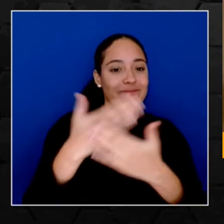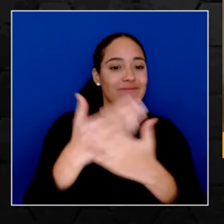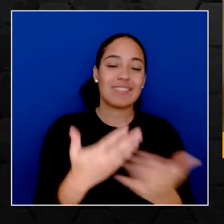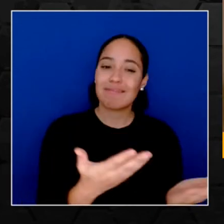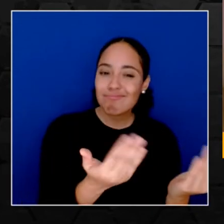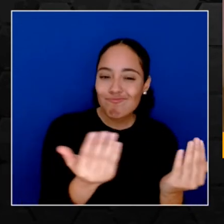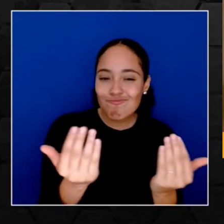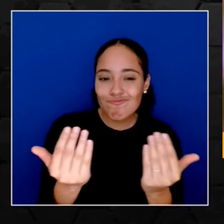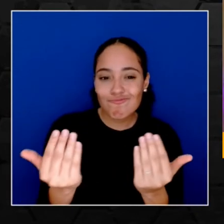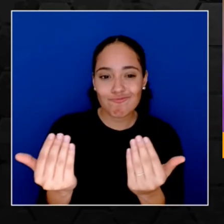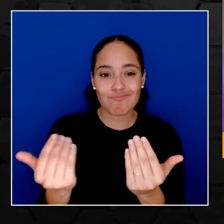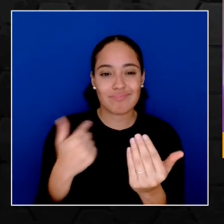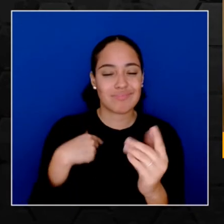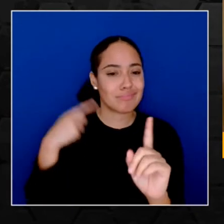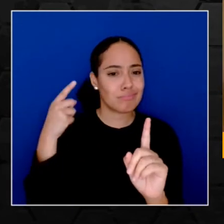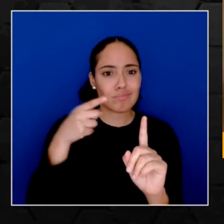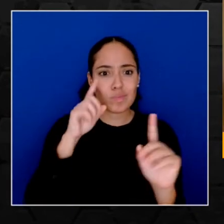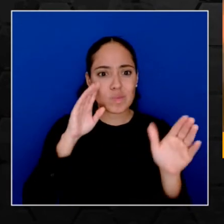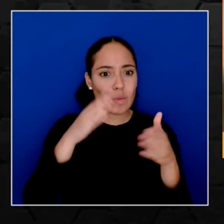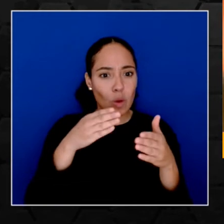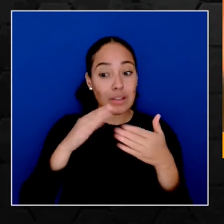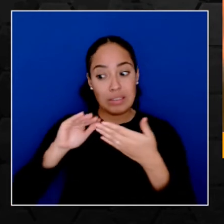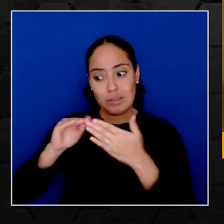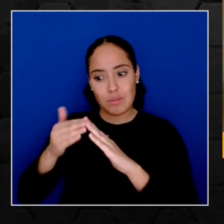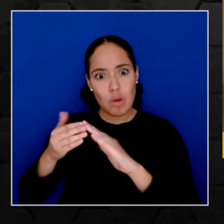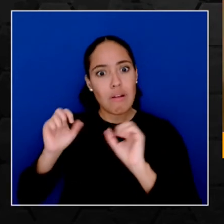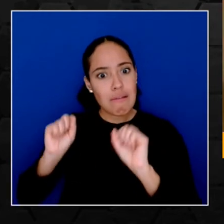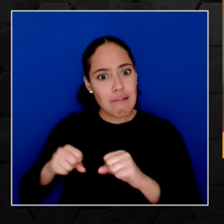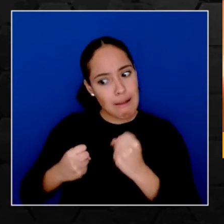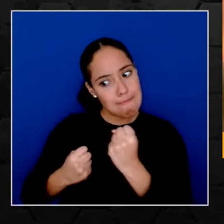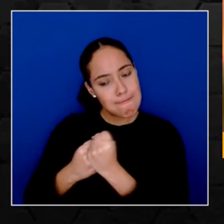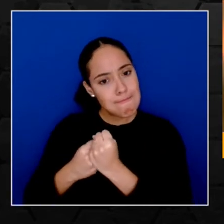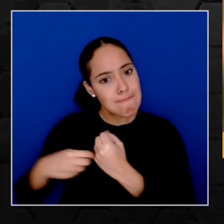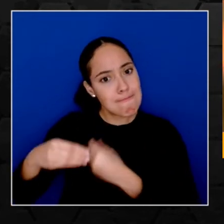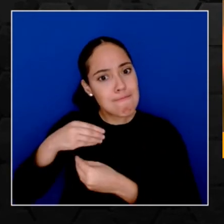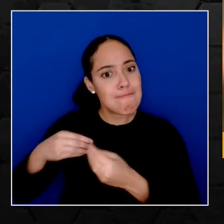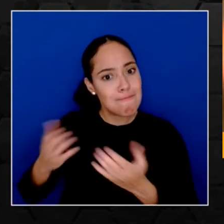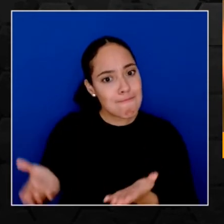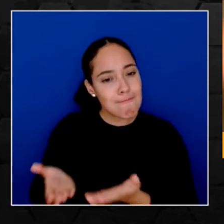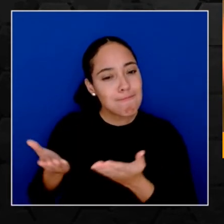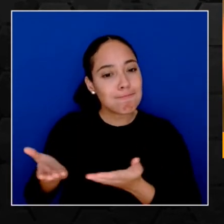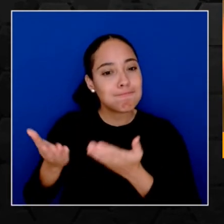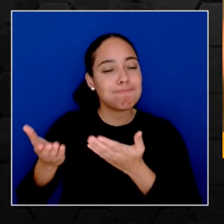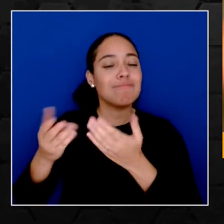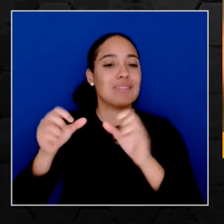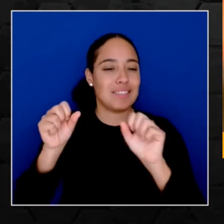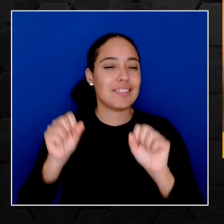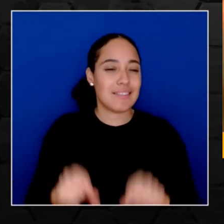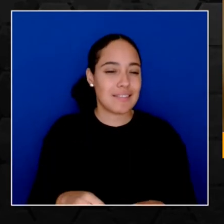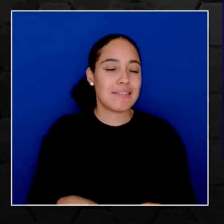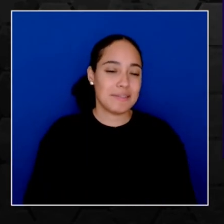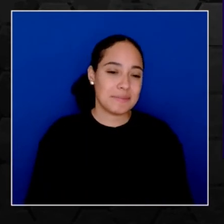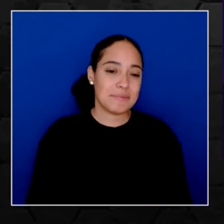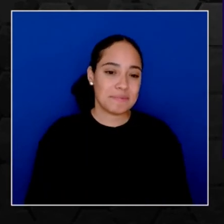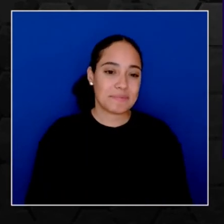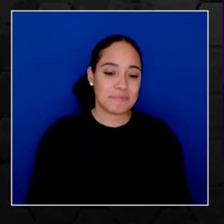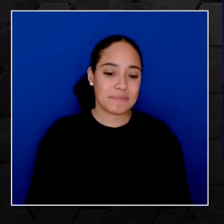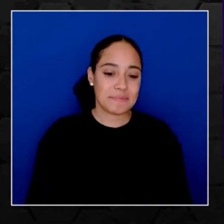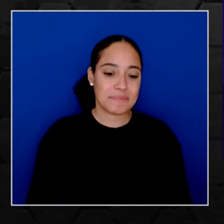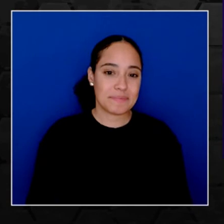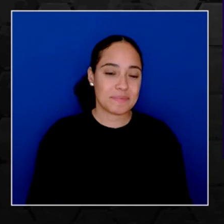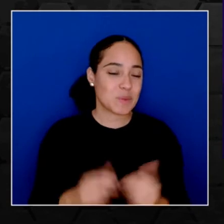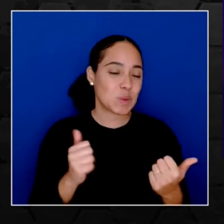on that. Community can do anything if you can support us, and community is a way you can explore so much thing from worldwide. Cool.